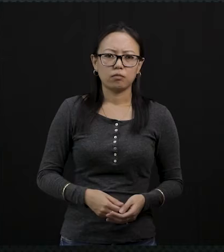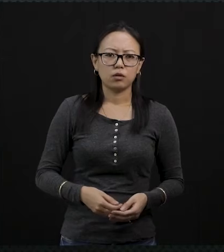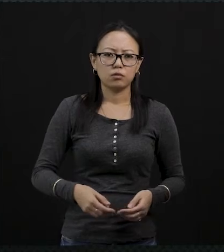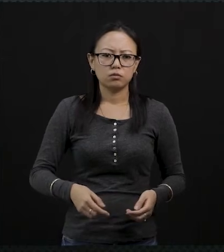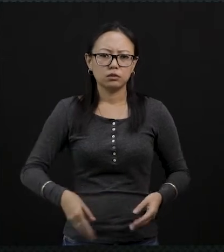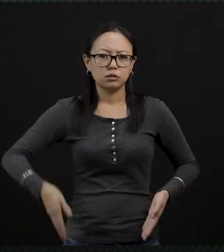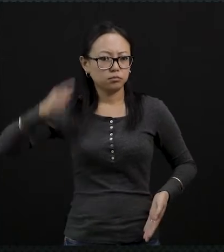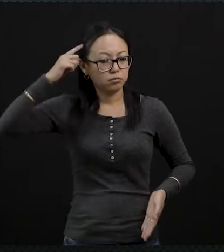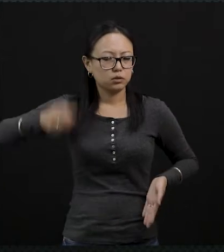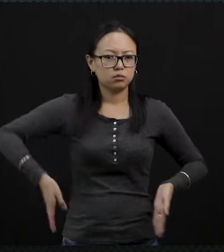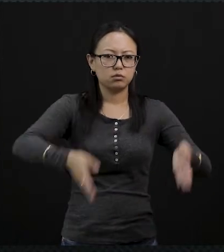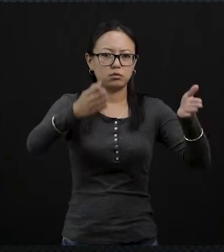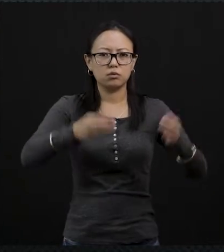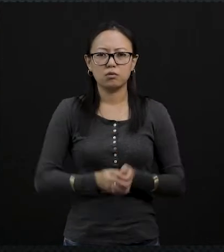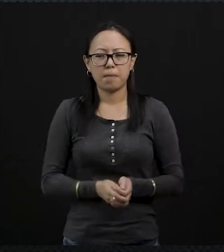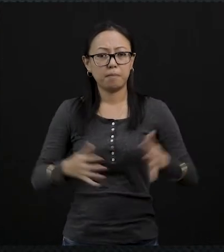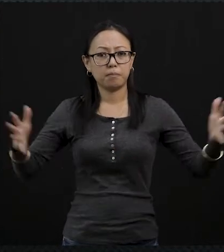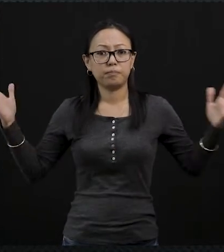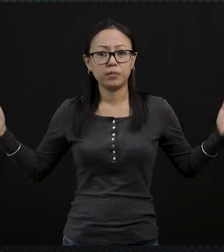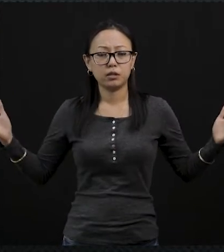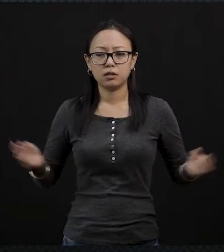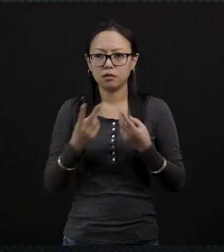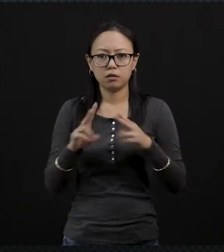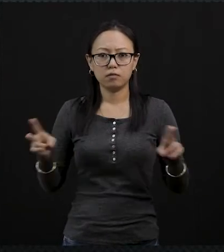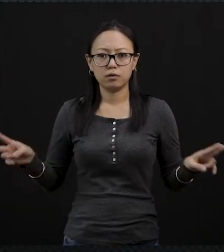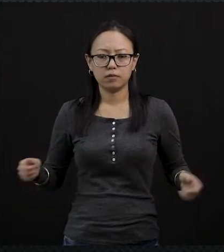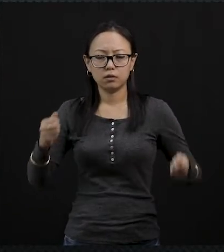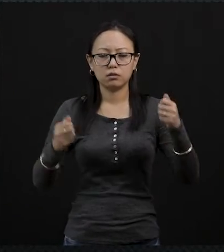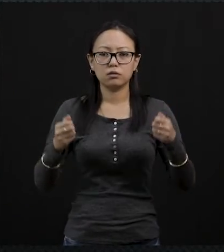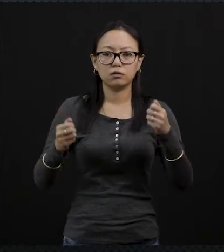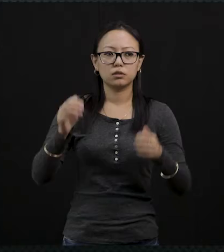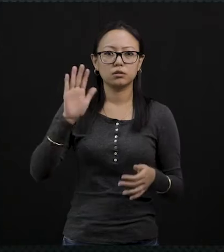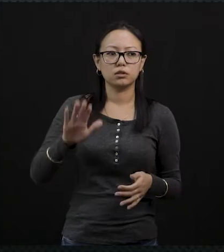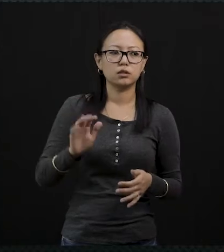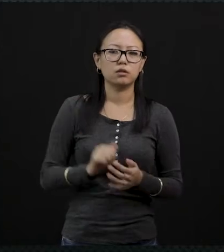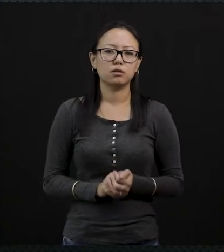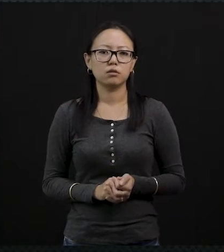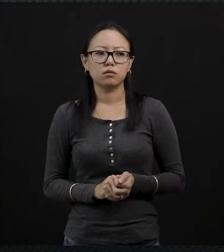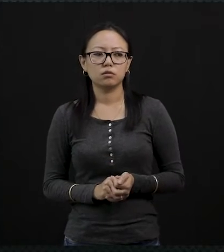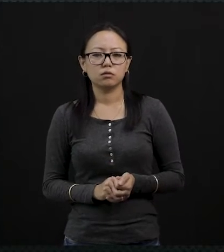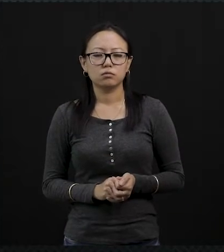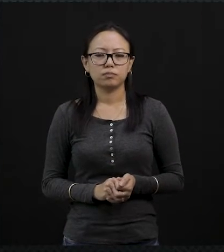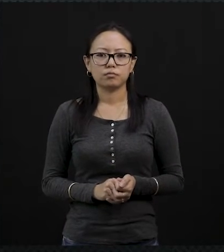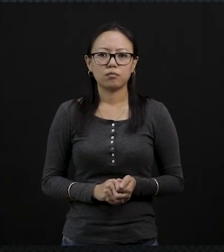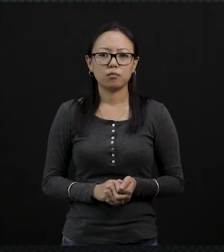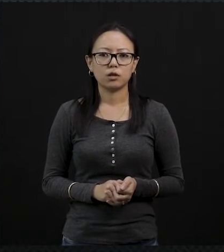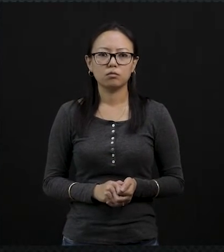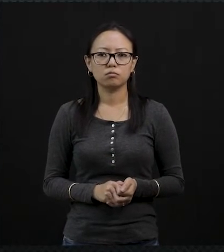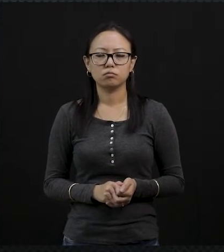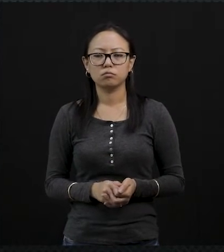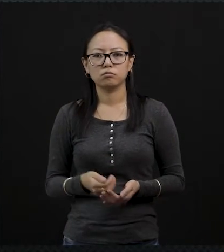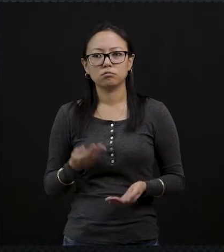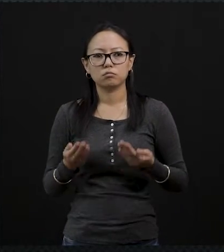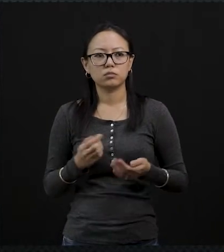There are different types of cars. So now, suppose this is your bus. And if you are leaning